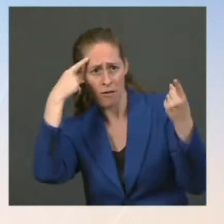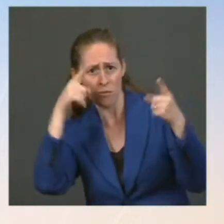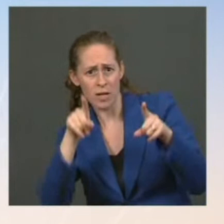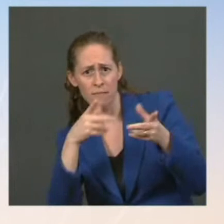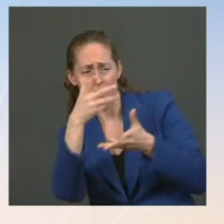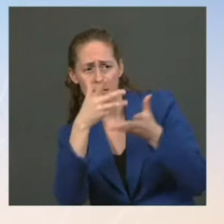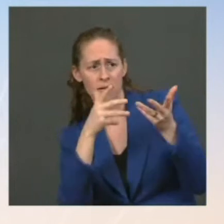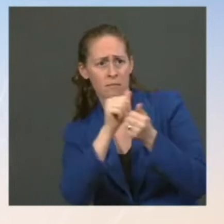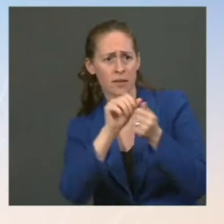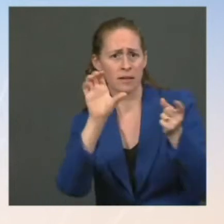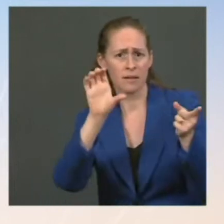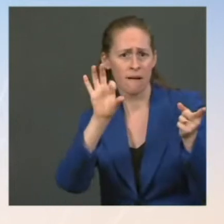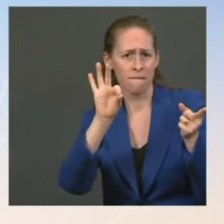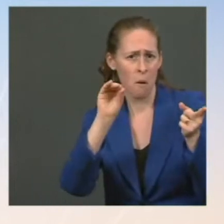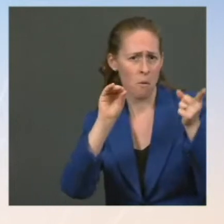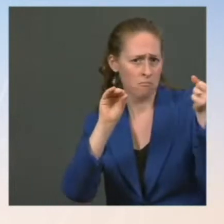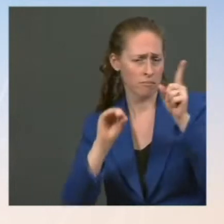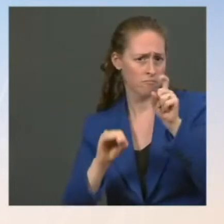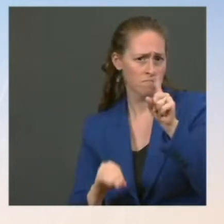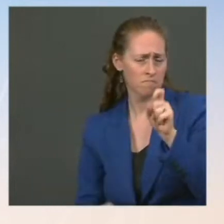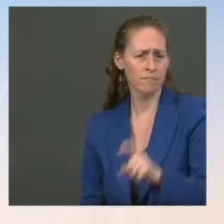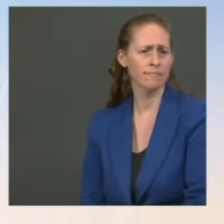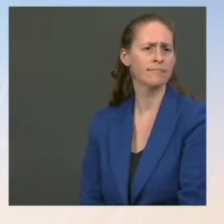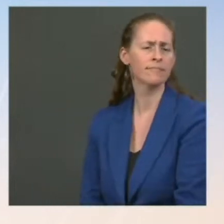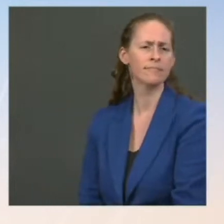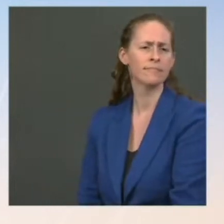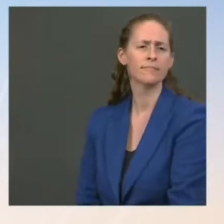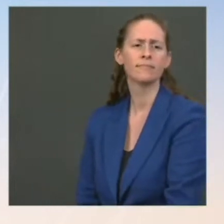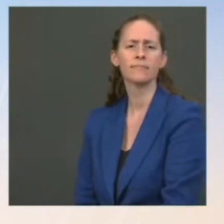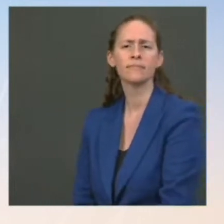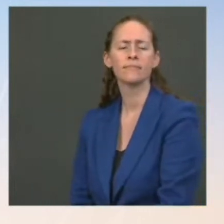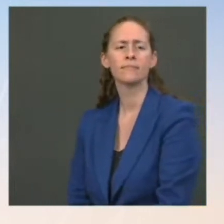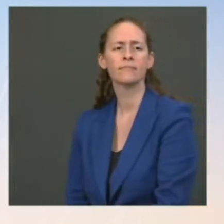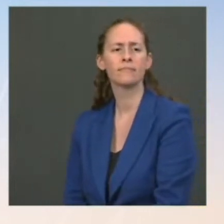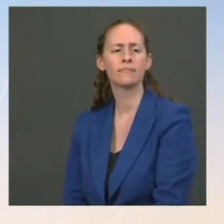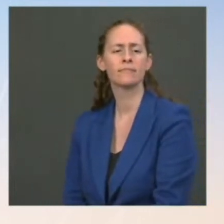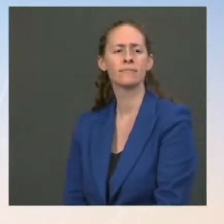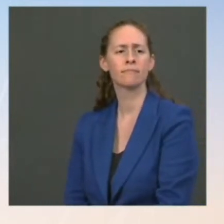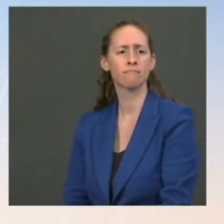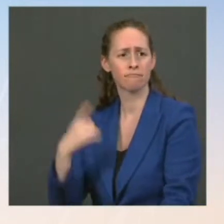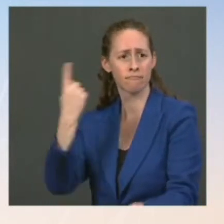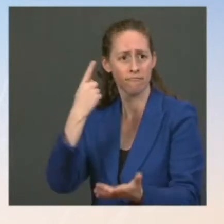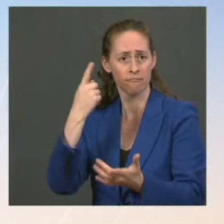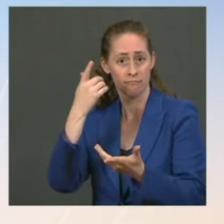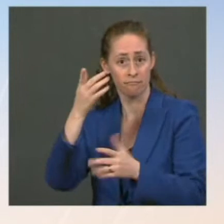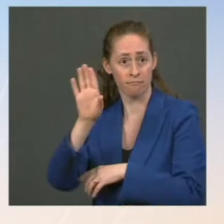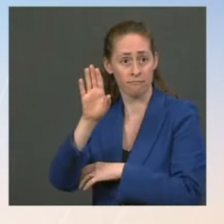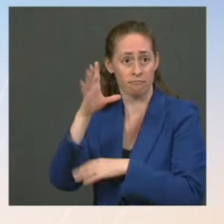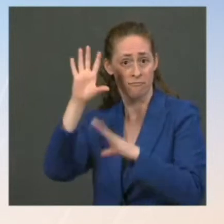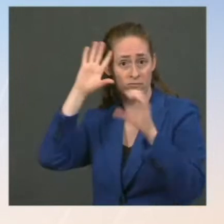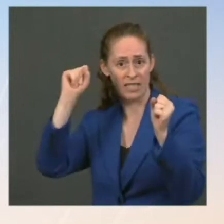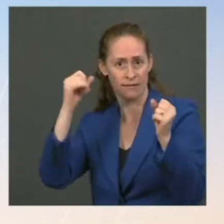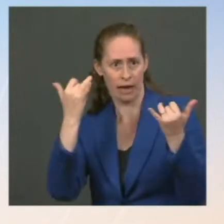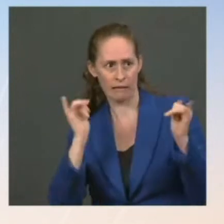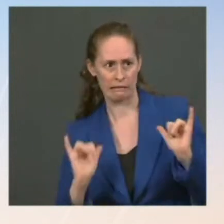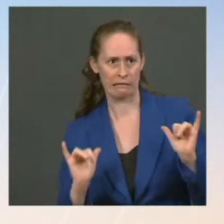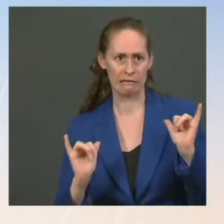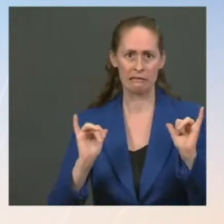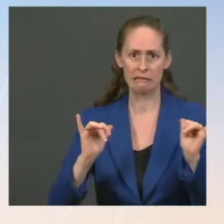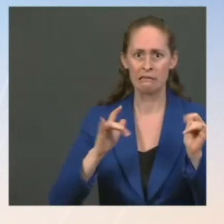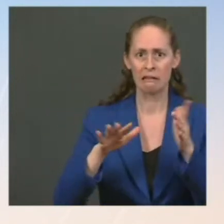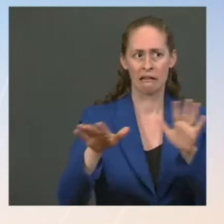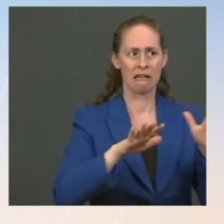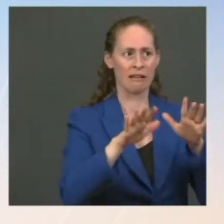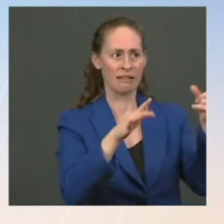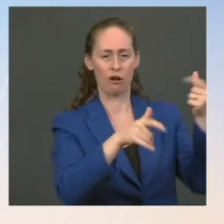appeasement and calls into question Biden's ability to deal with the threat from China, that hostage-taking works with the United States, etc. It